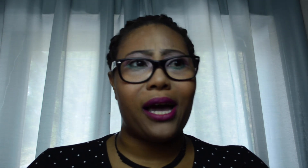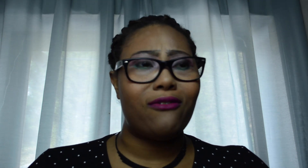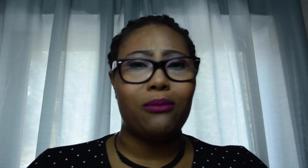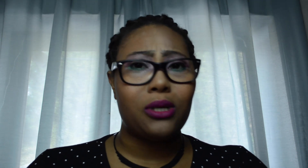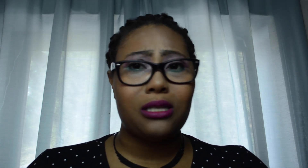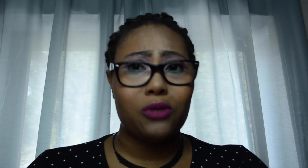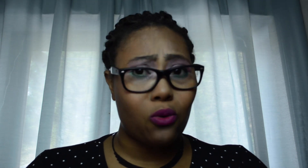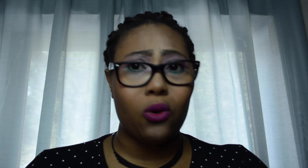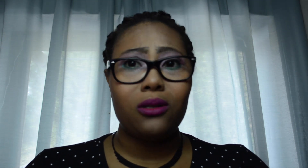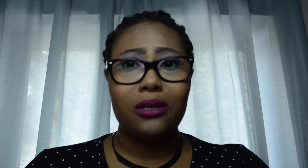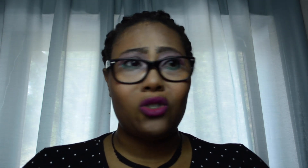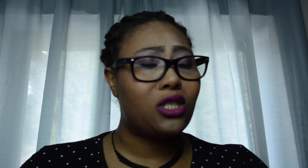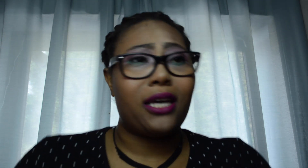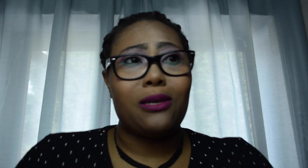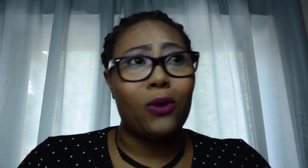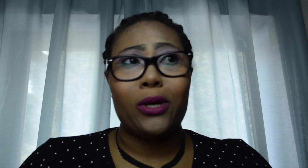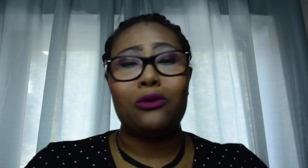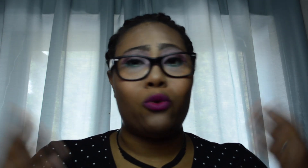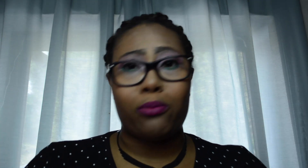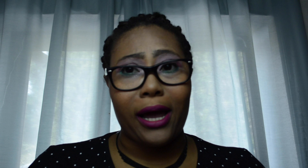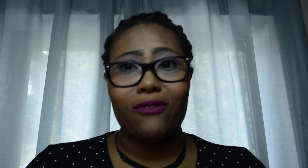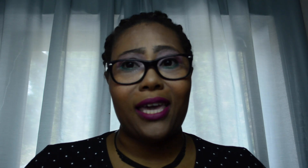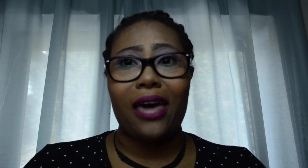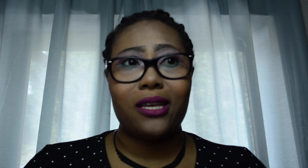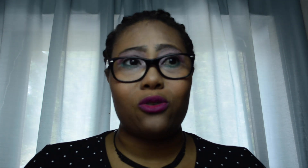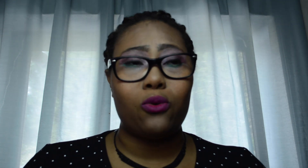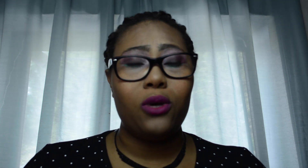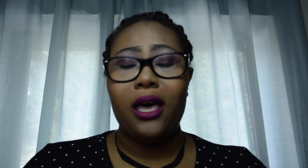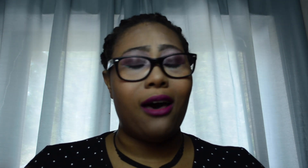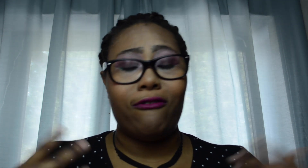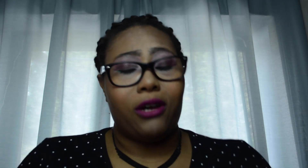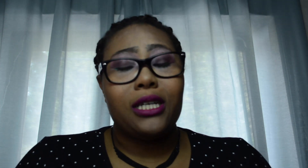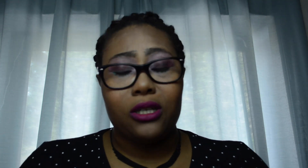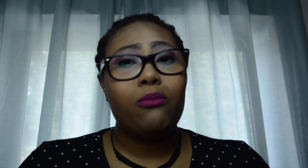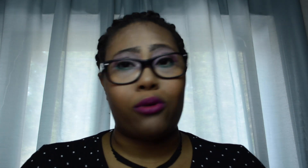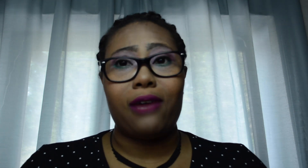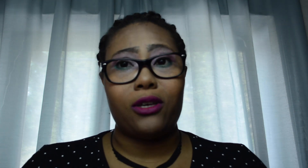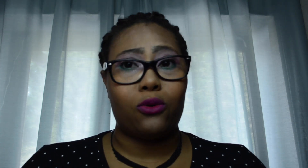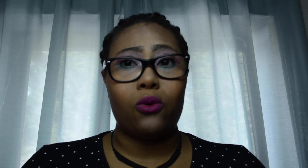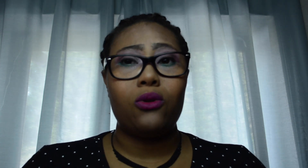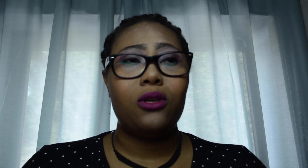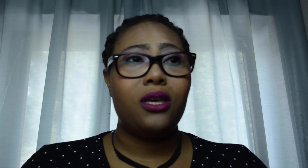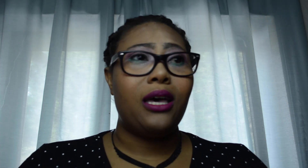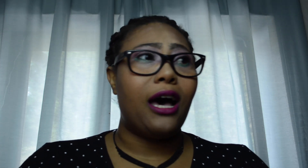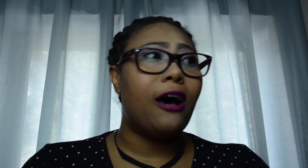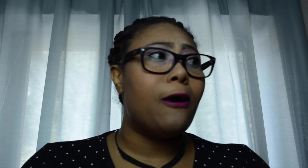a private Muslim school, just like someone would go to a private Catholic school, a very good private